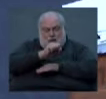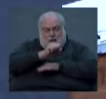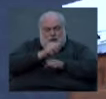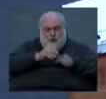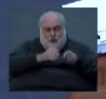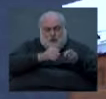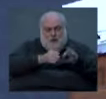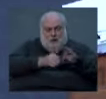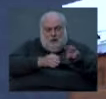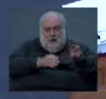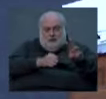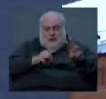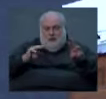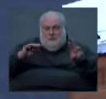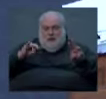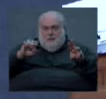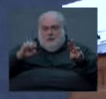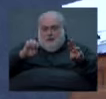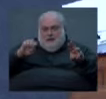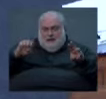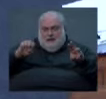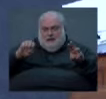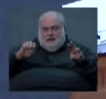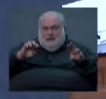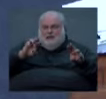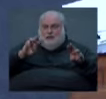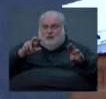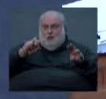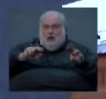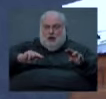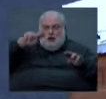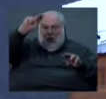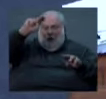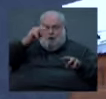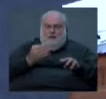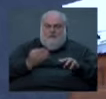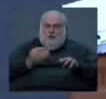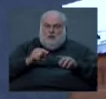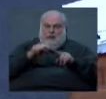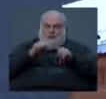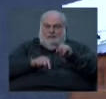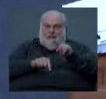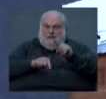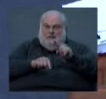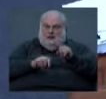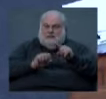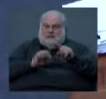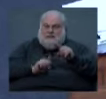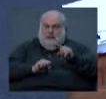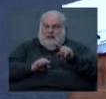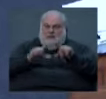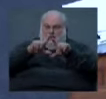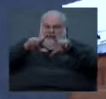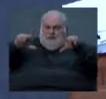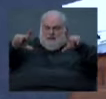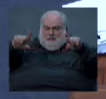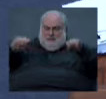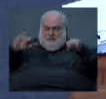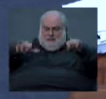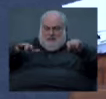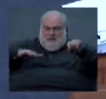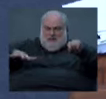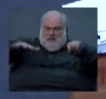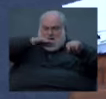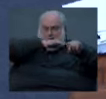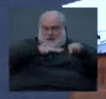east, I-630 to the north, and 14th Street to the south. Oslam and Lenny from Little Rock Planning,